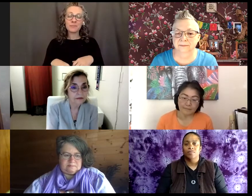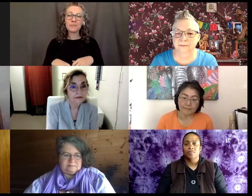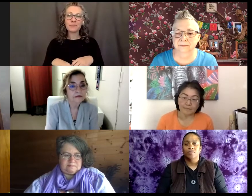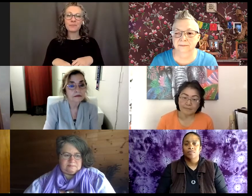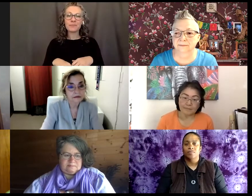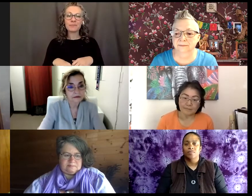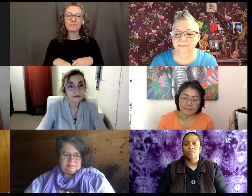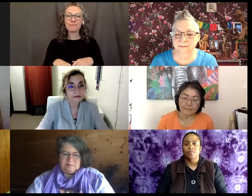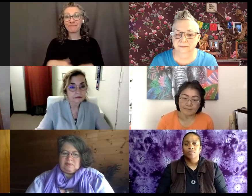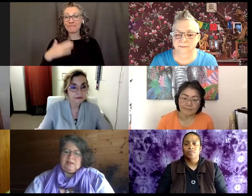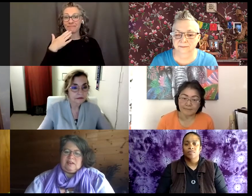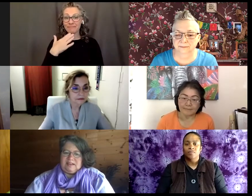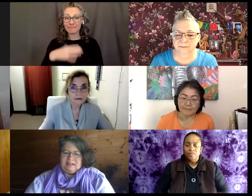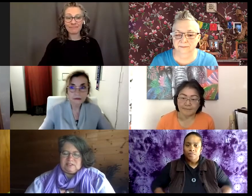life.